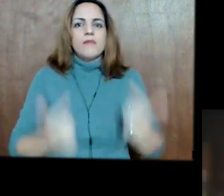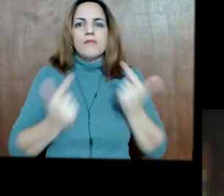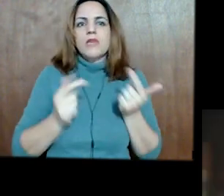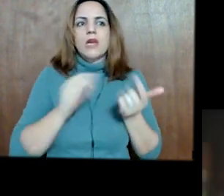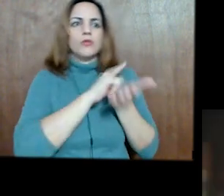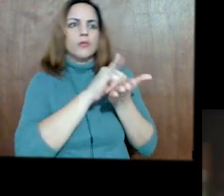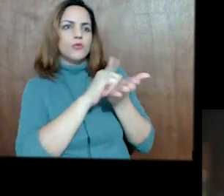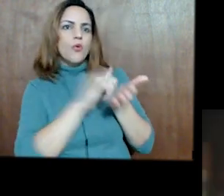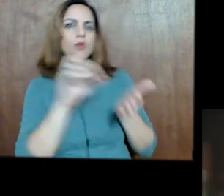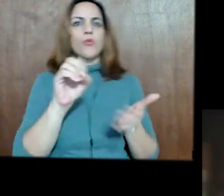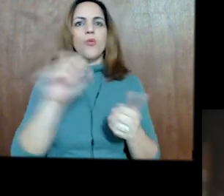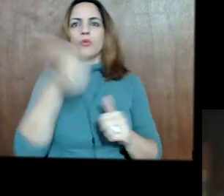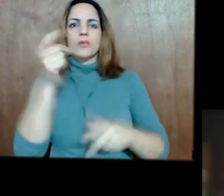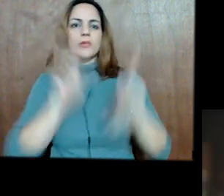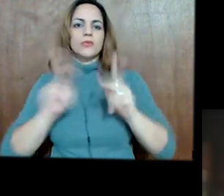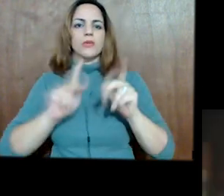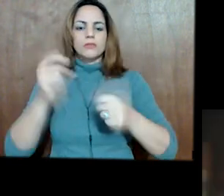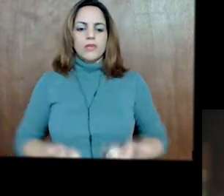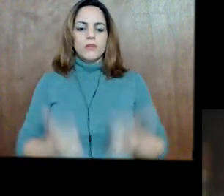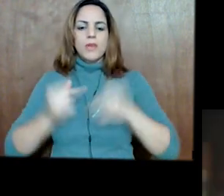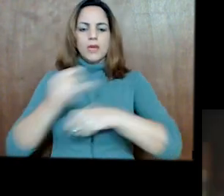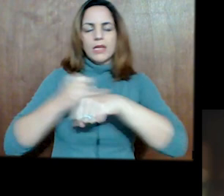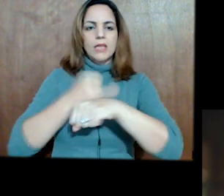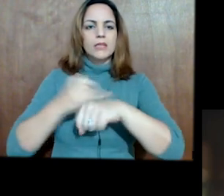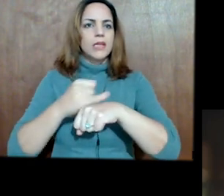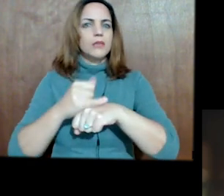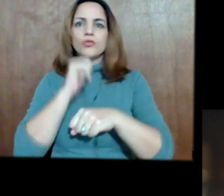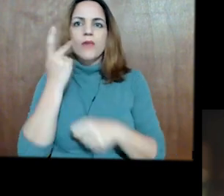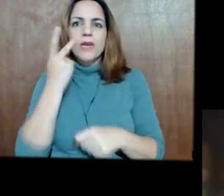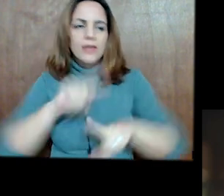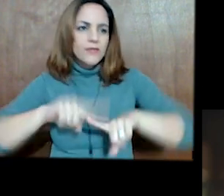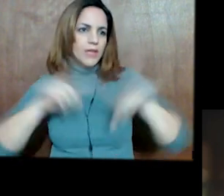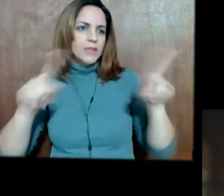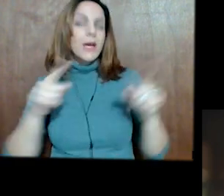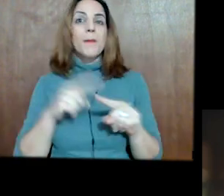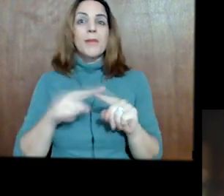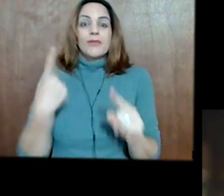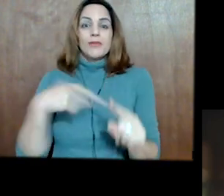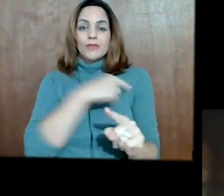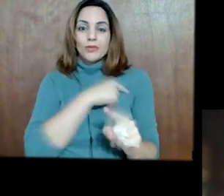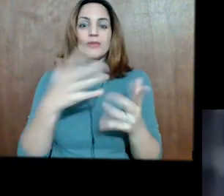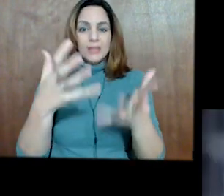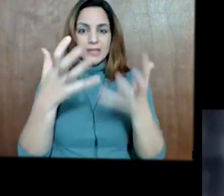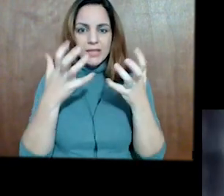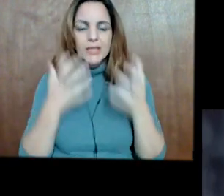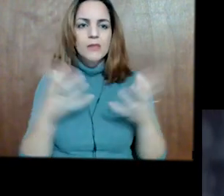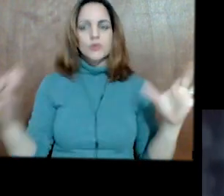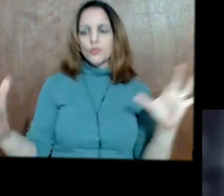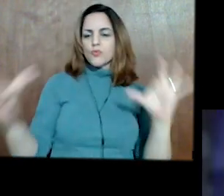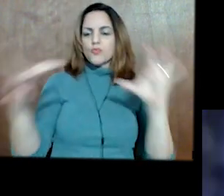so, you know, we wanted to draw those struggles together, looking for some spectacular way to do it.